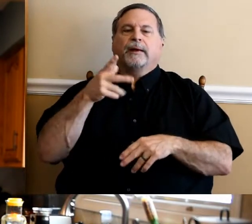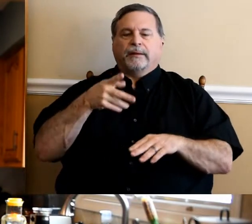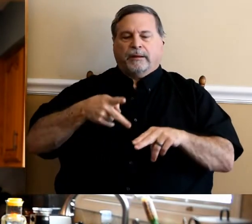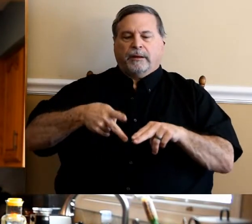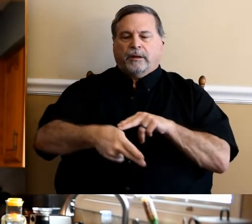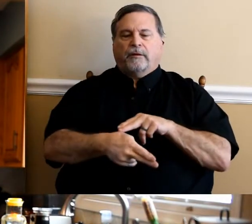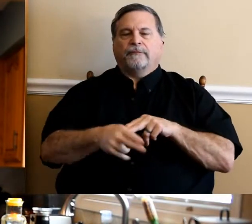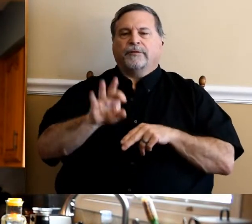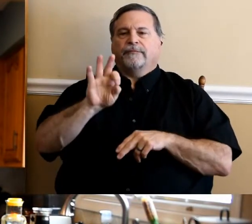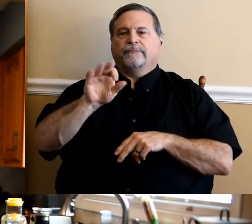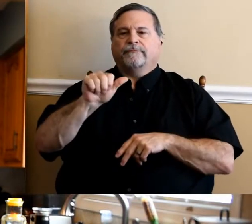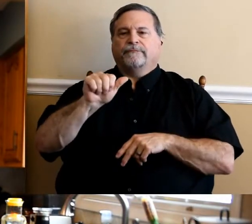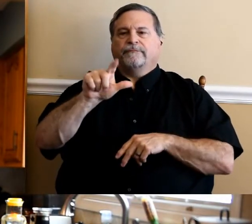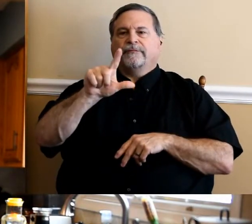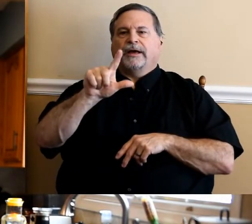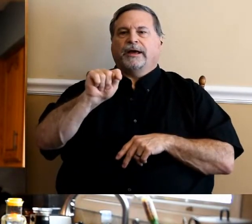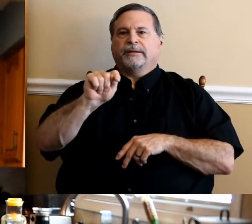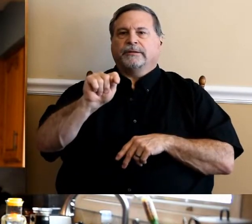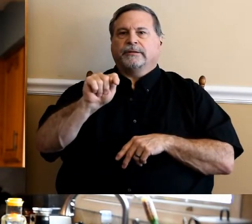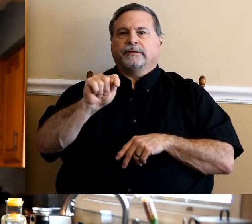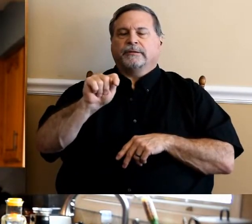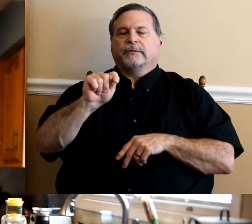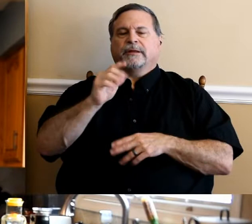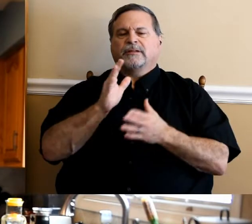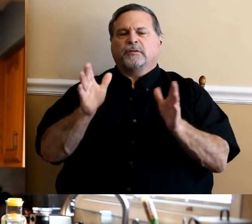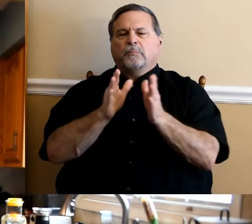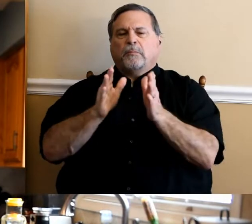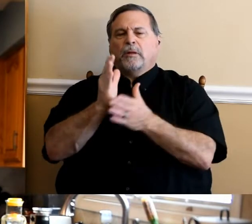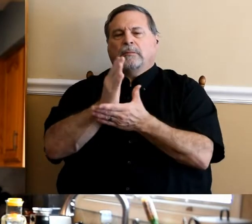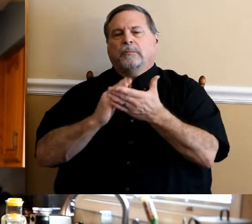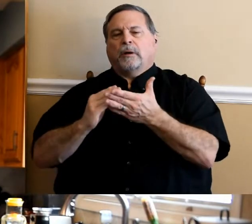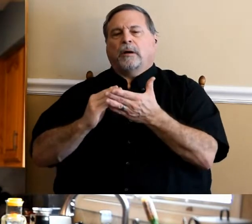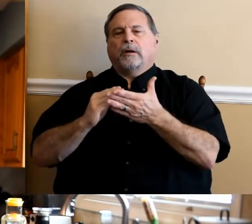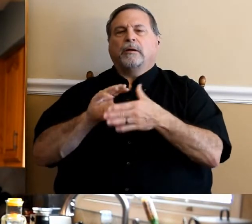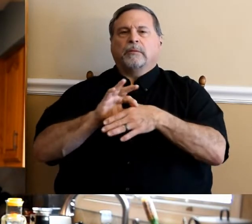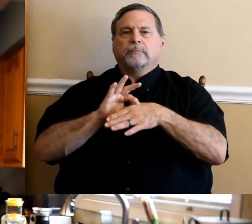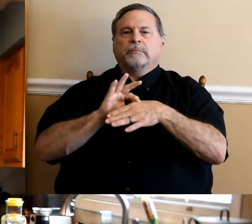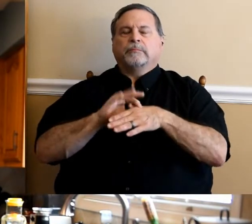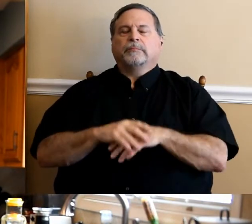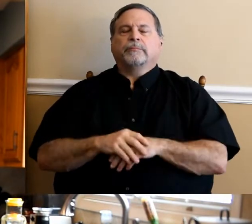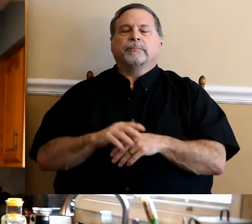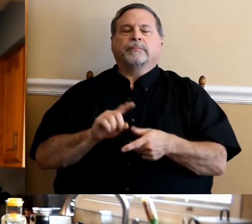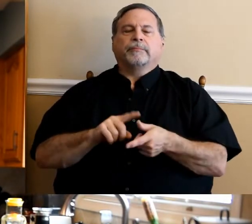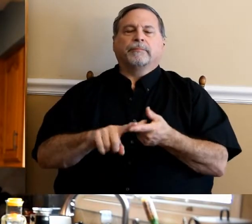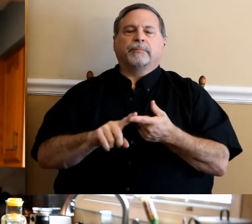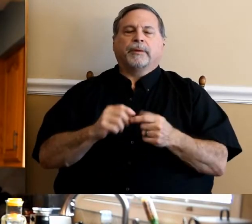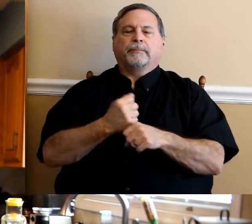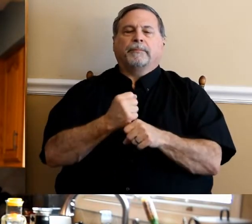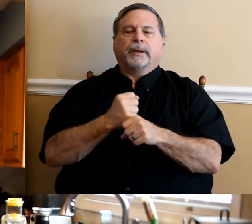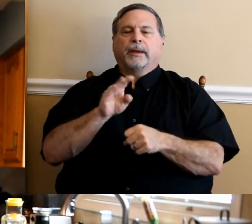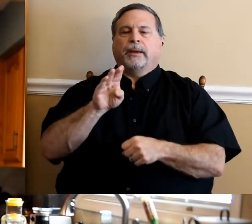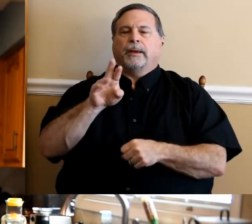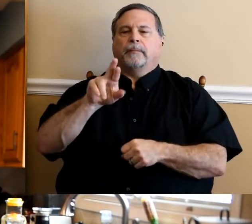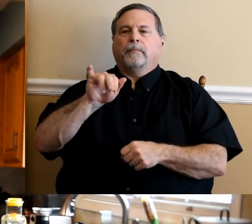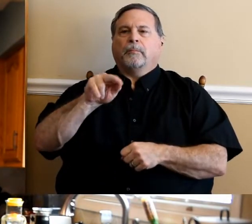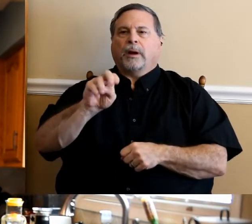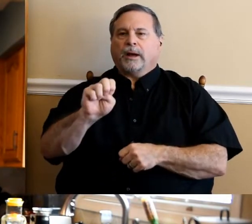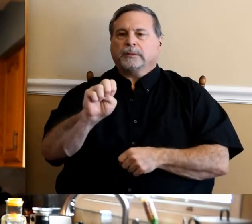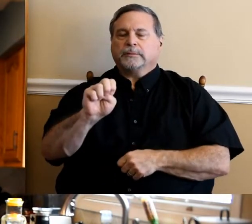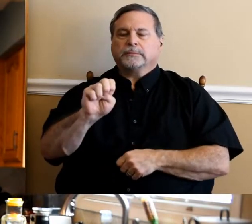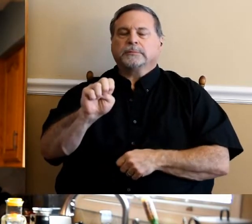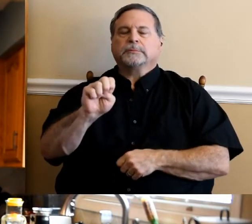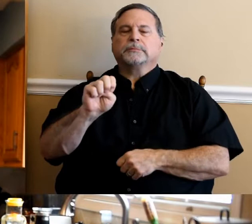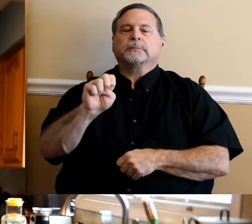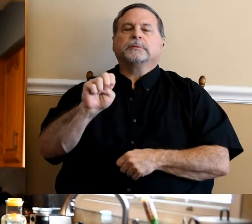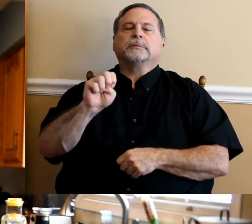to actually cut off what's called the flat, which is the smaller side of the brisket, and then we're going to make a brine for